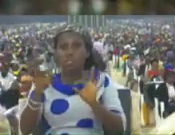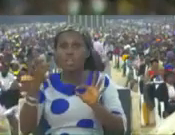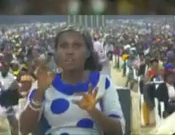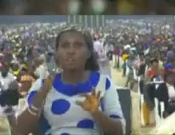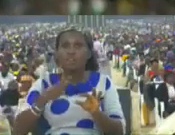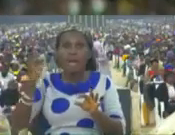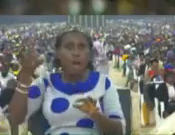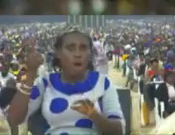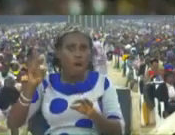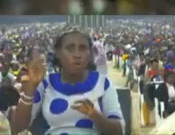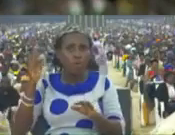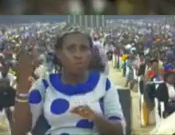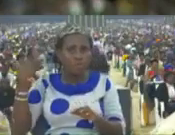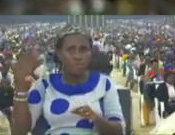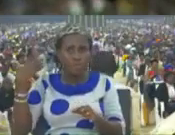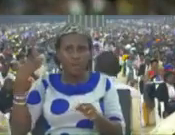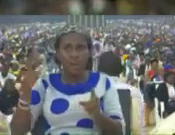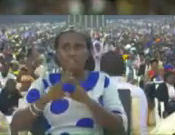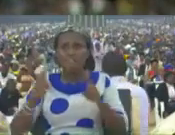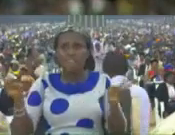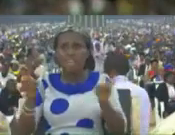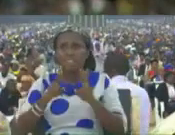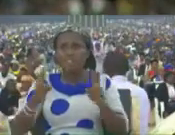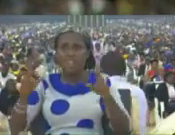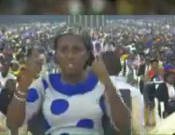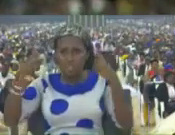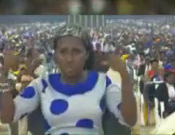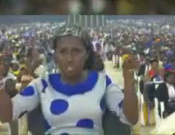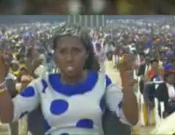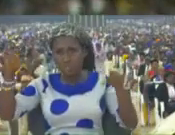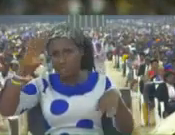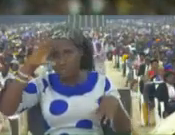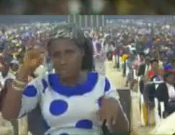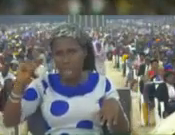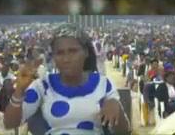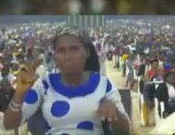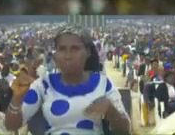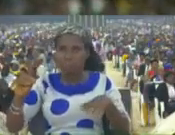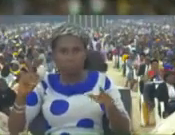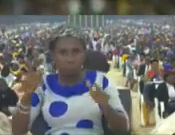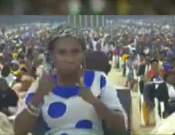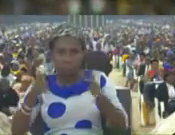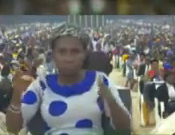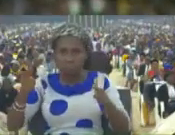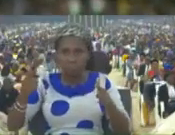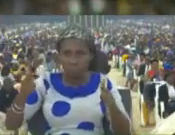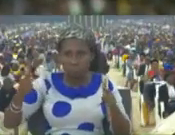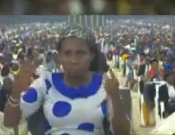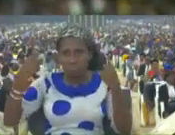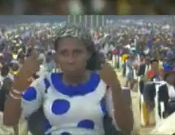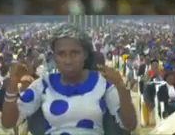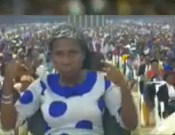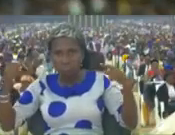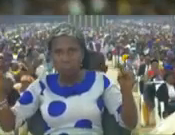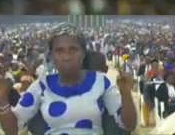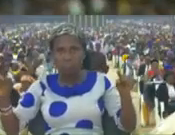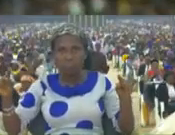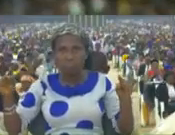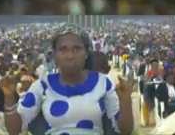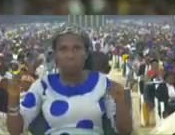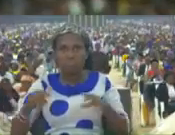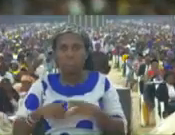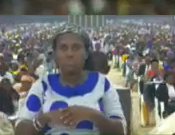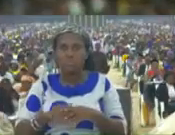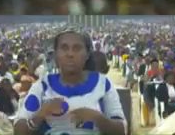Very, very successful man, doing great. And then suddenly the tide turned